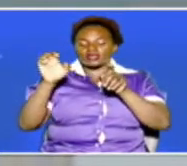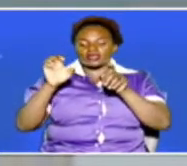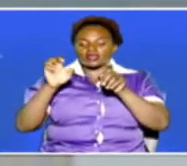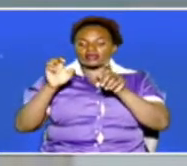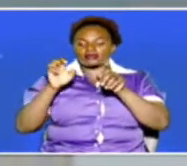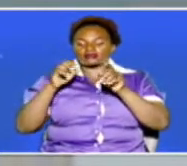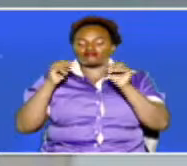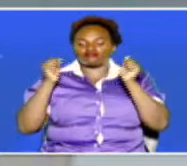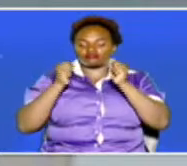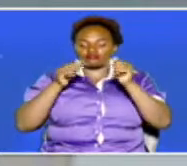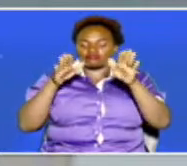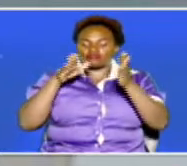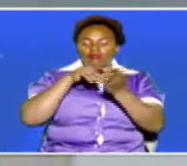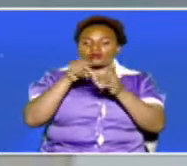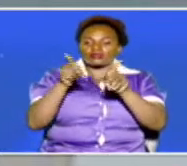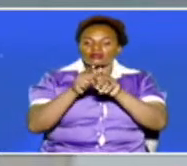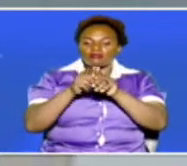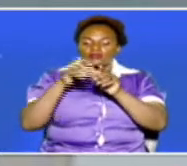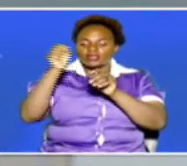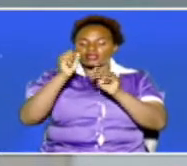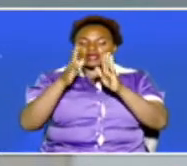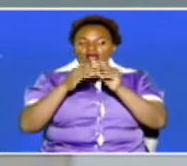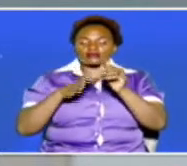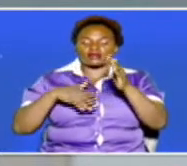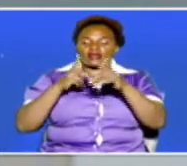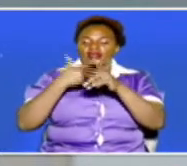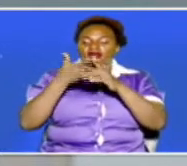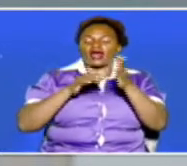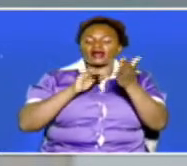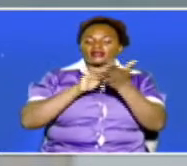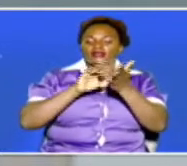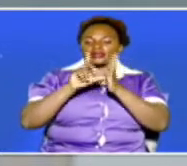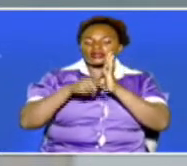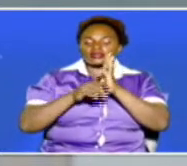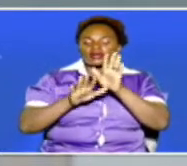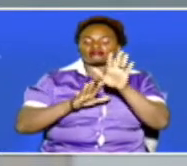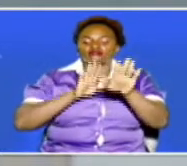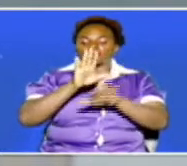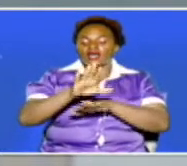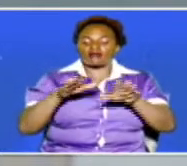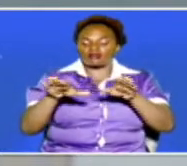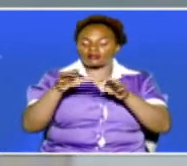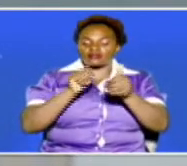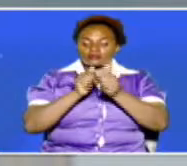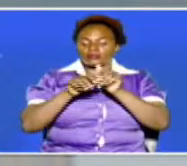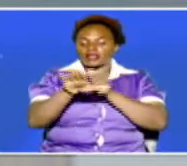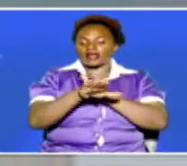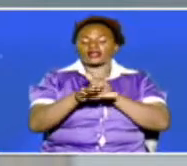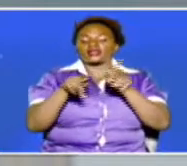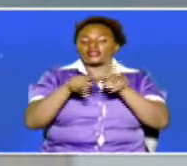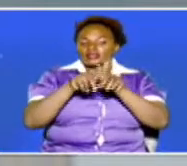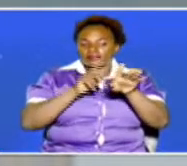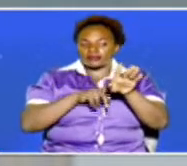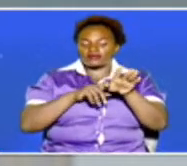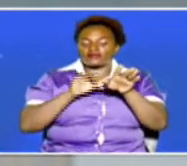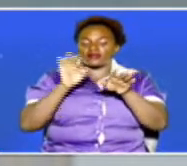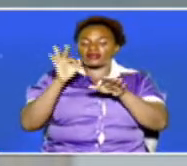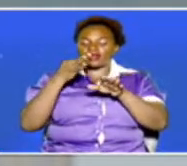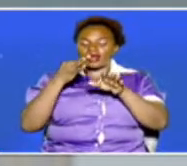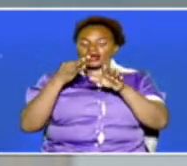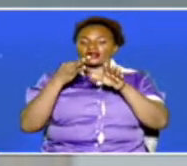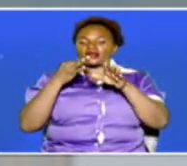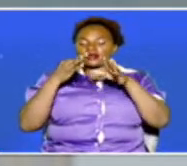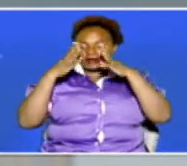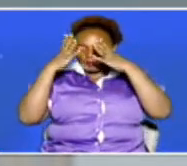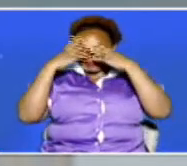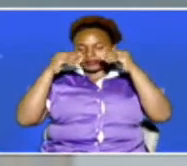State House, then Nyayo National Stadium, the officers were at their best to give the best send-off to their third five-star